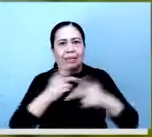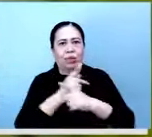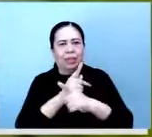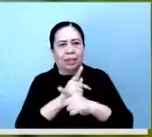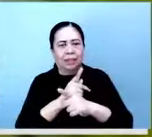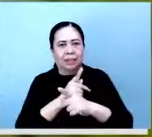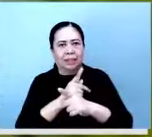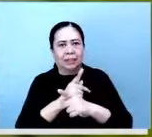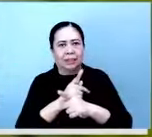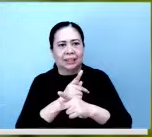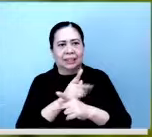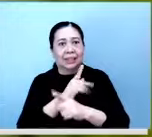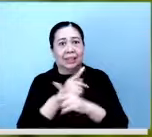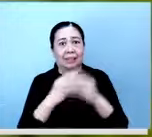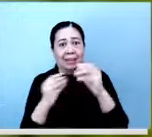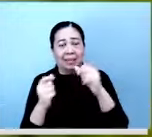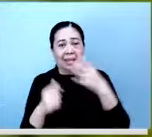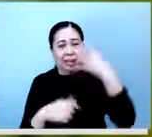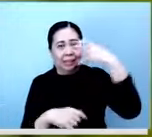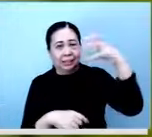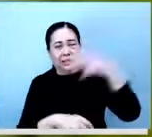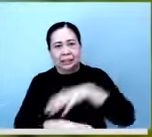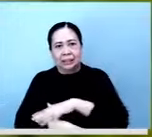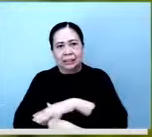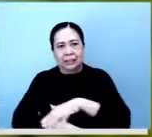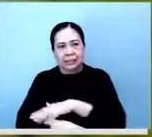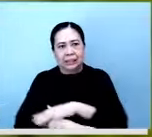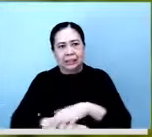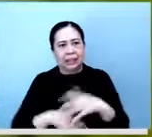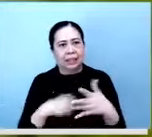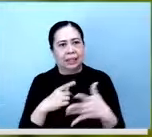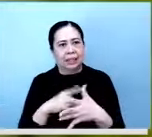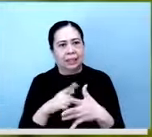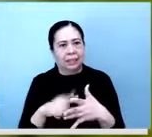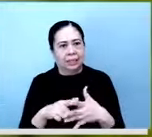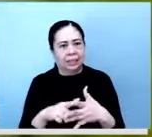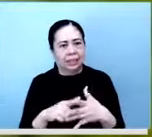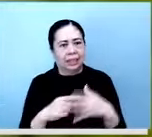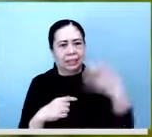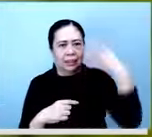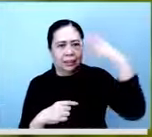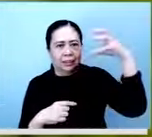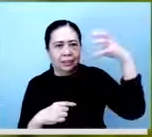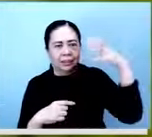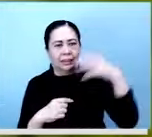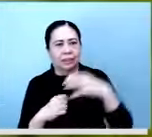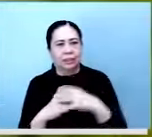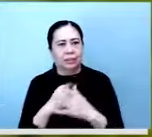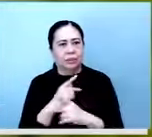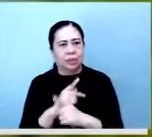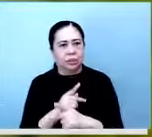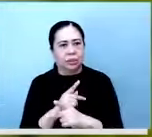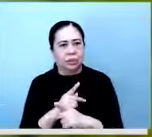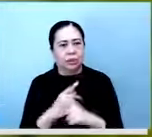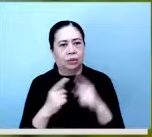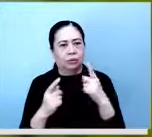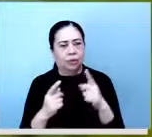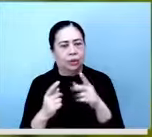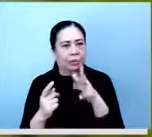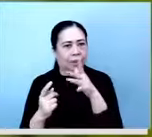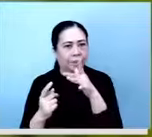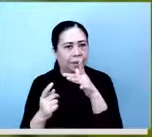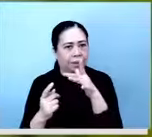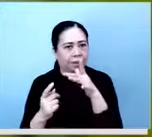protection aside from the sunblock that they're putting on. Tapos, actually, for mommies na